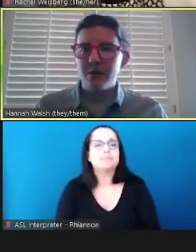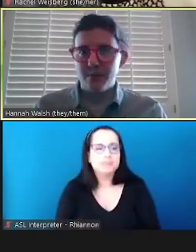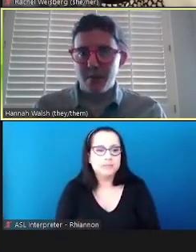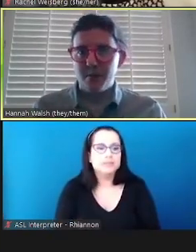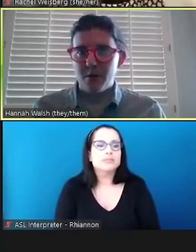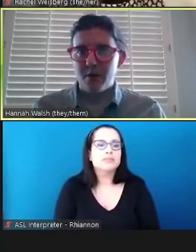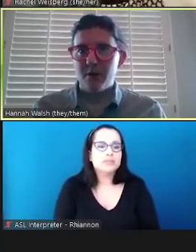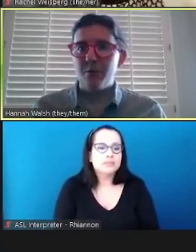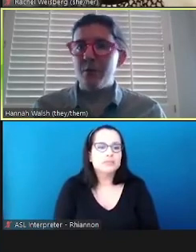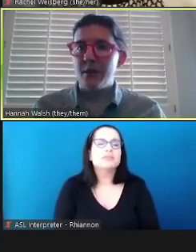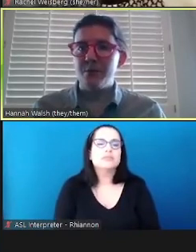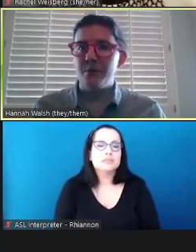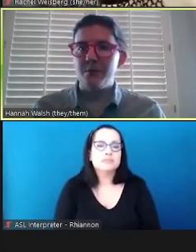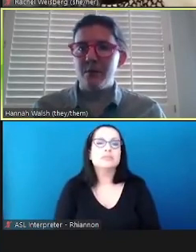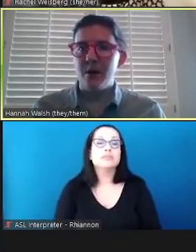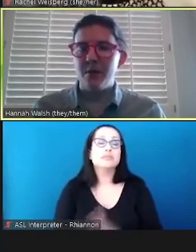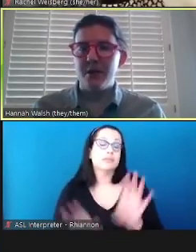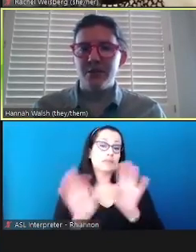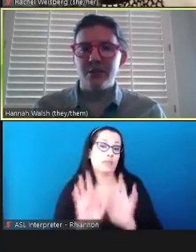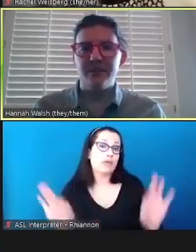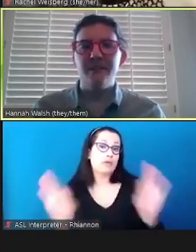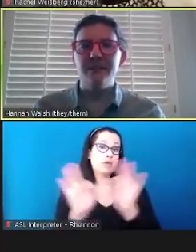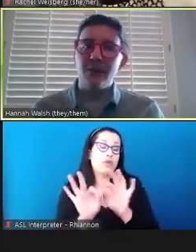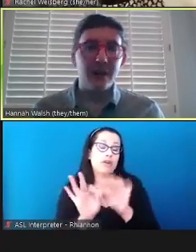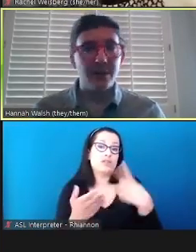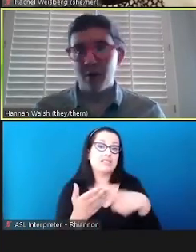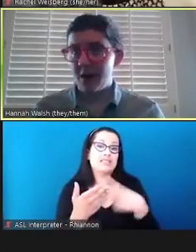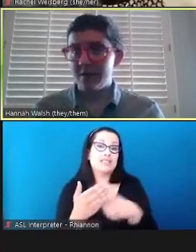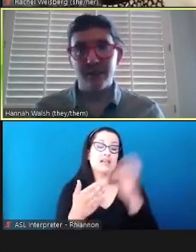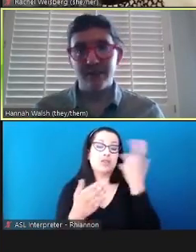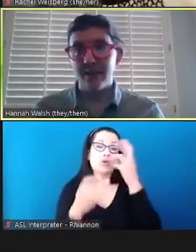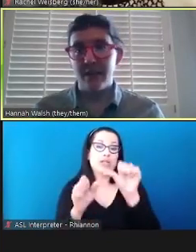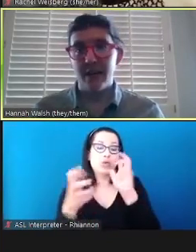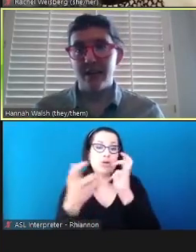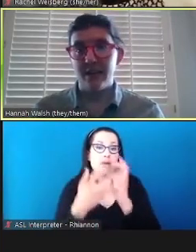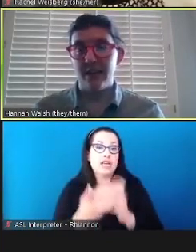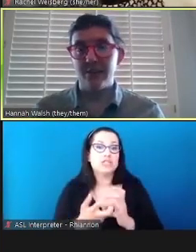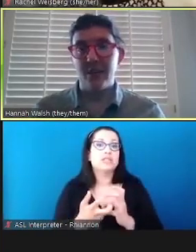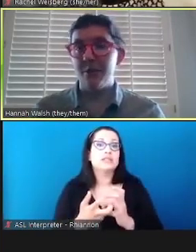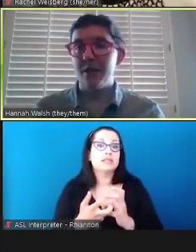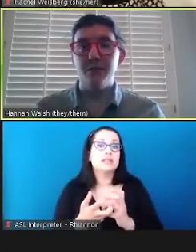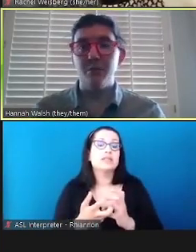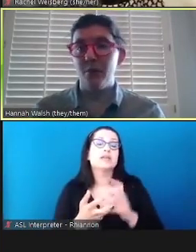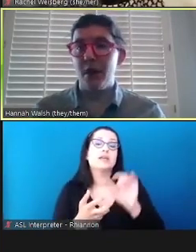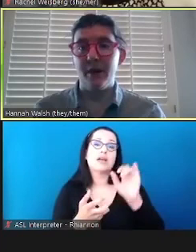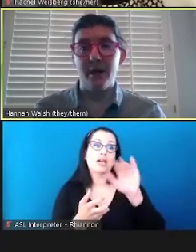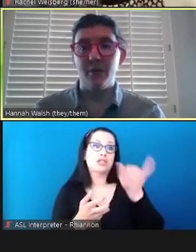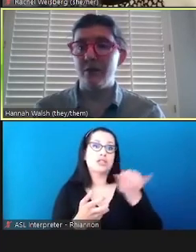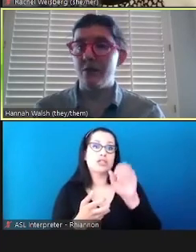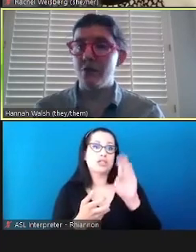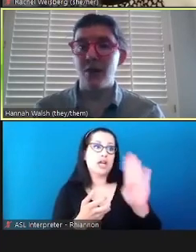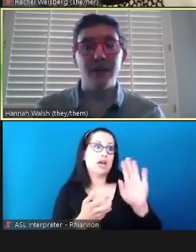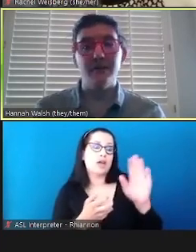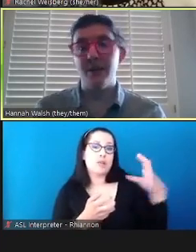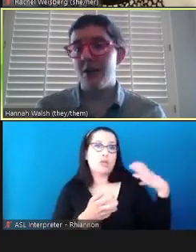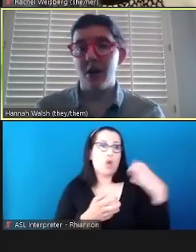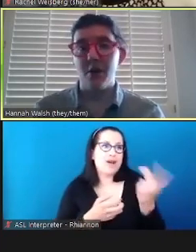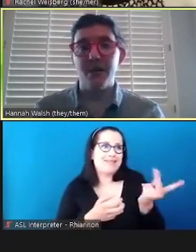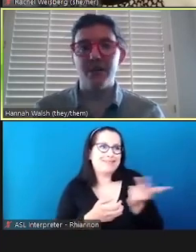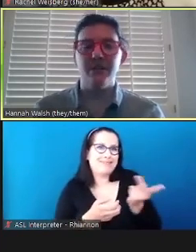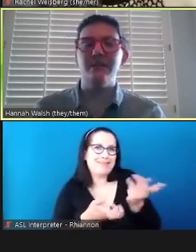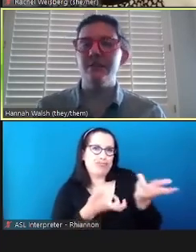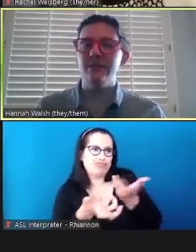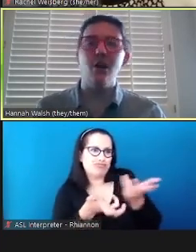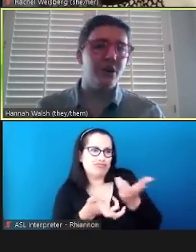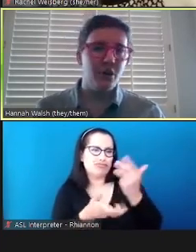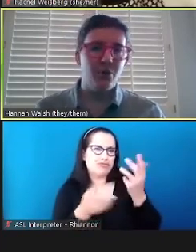important to remember when it comes to reasonable accommodations that this interactive process that Jacob and his employer are in, where they're trying to figure out